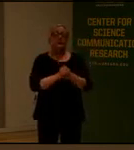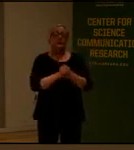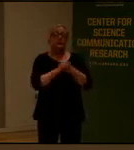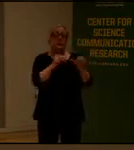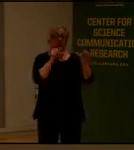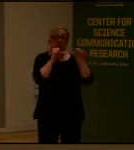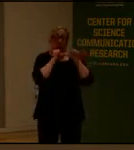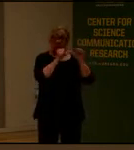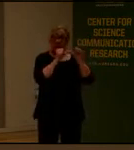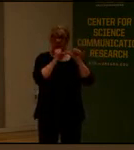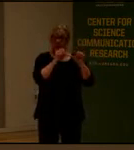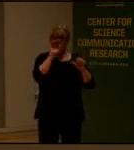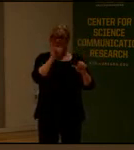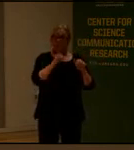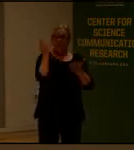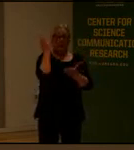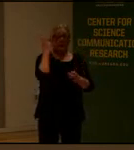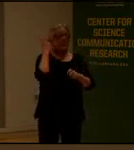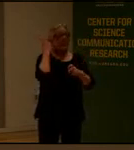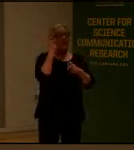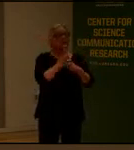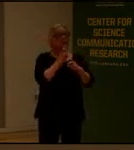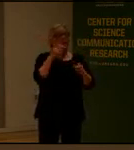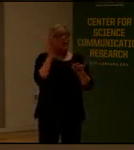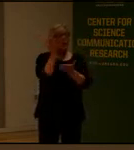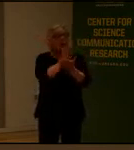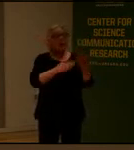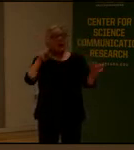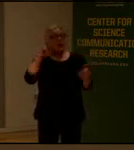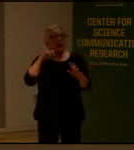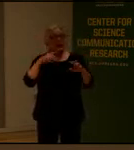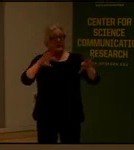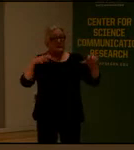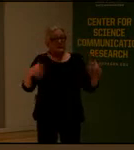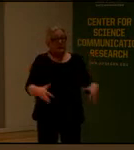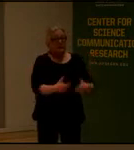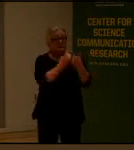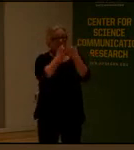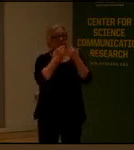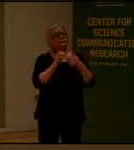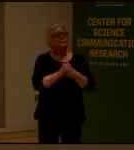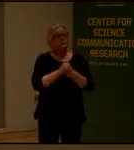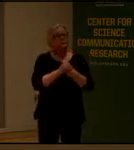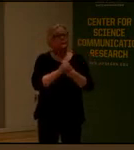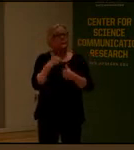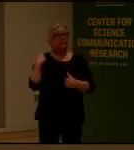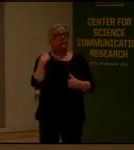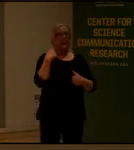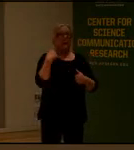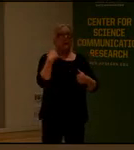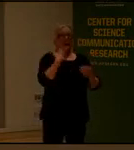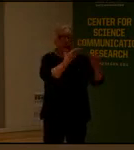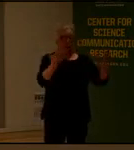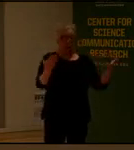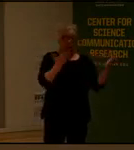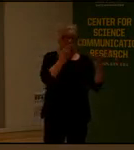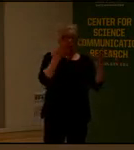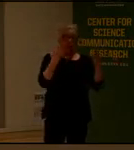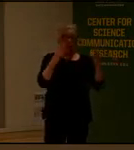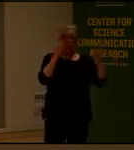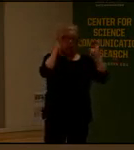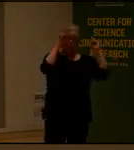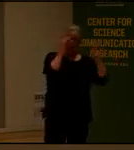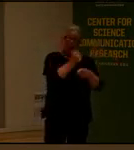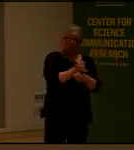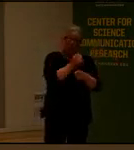hard aspect to tackle, but if we model as educational facilities of acknowledging that pulling